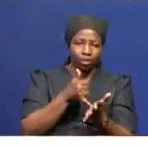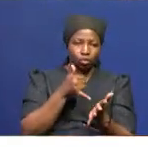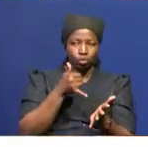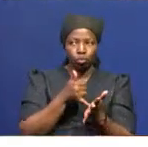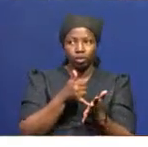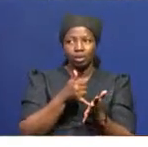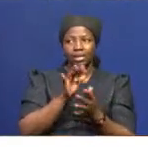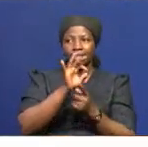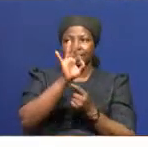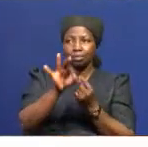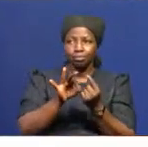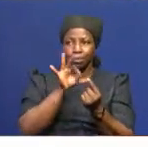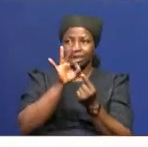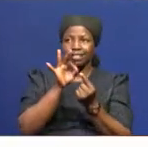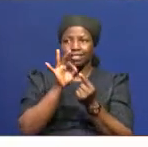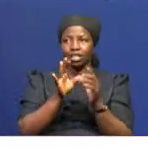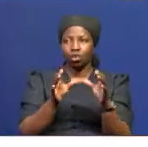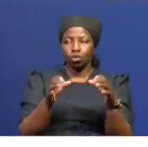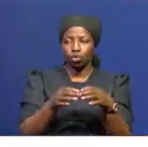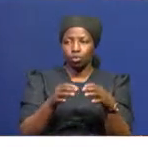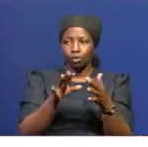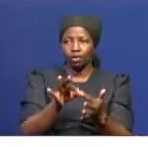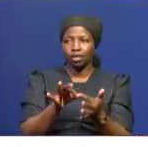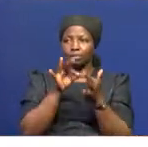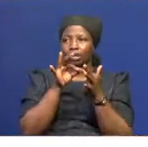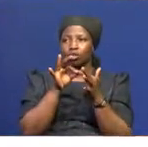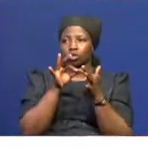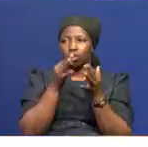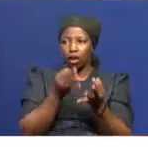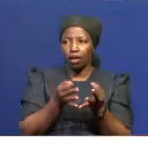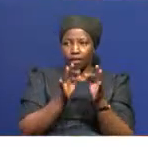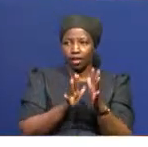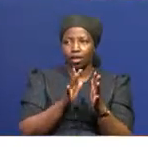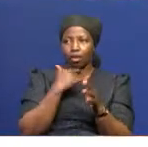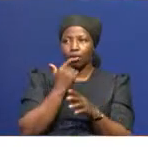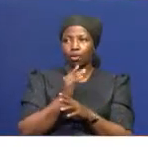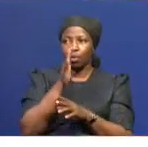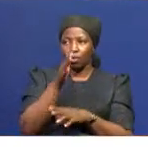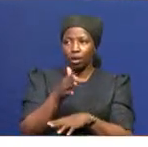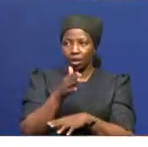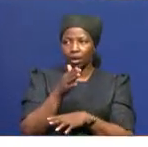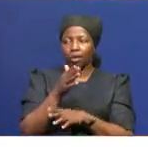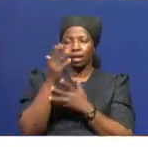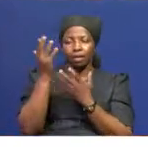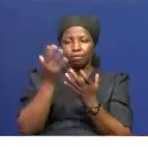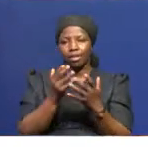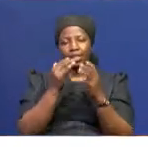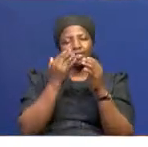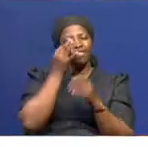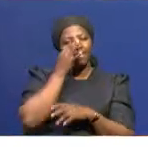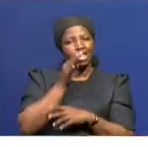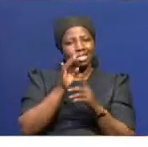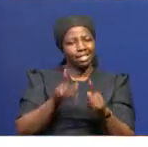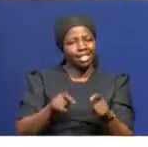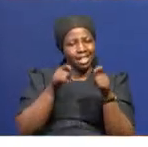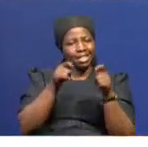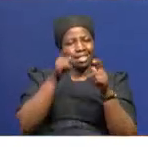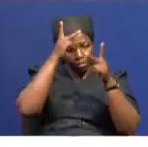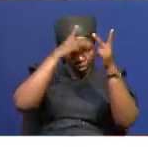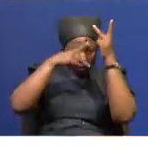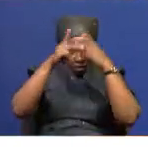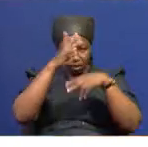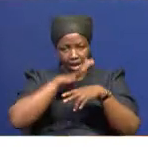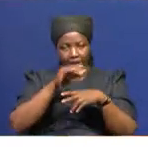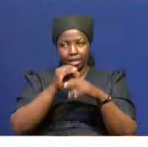a specific cadre of specialized officers to infuse fresh talent, professionalism, and